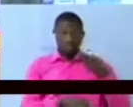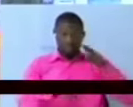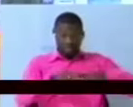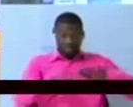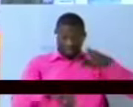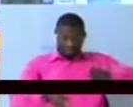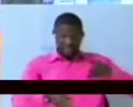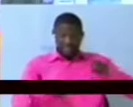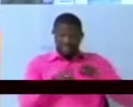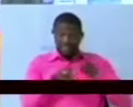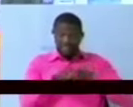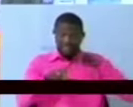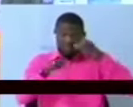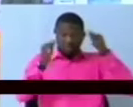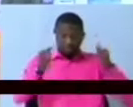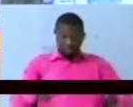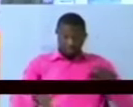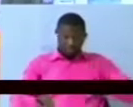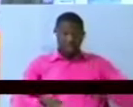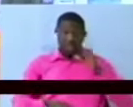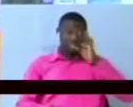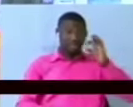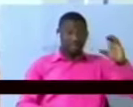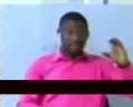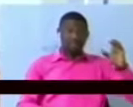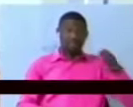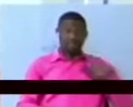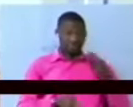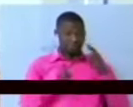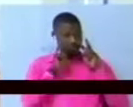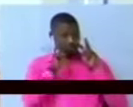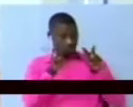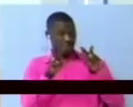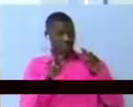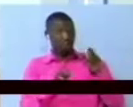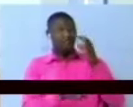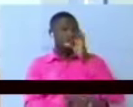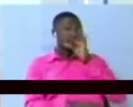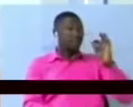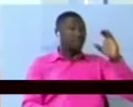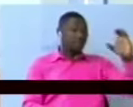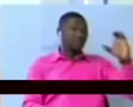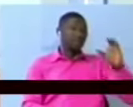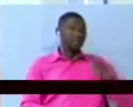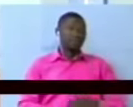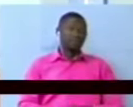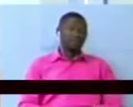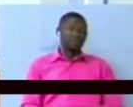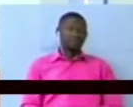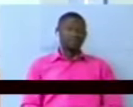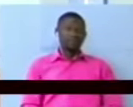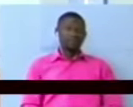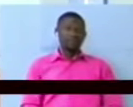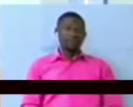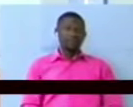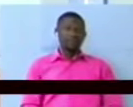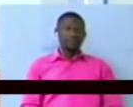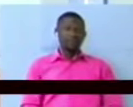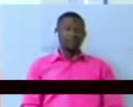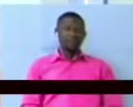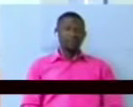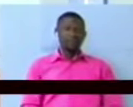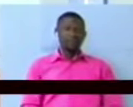house watching the TRRC. Well, if you have watched him testify before the commission,